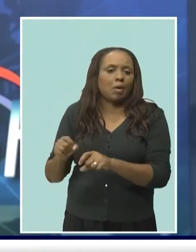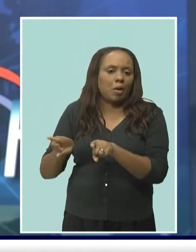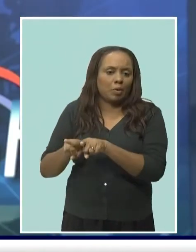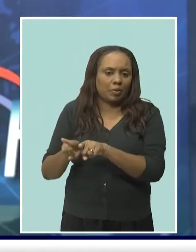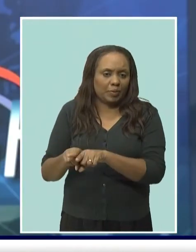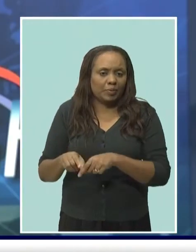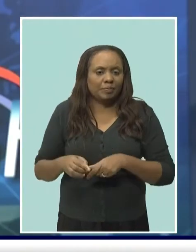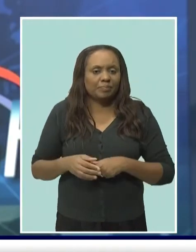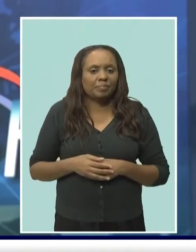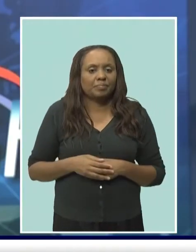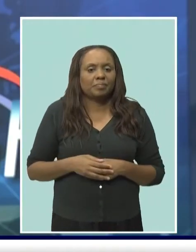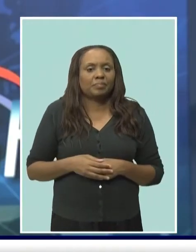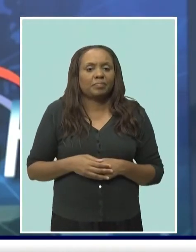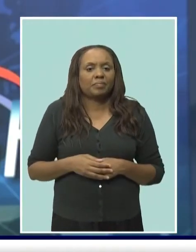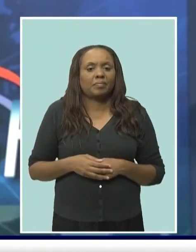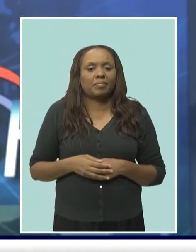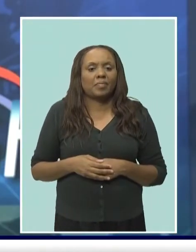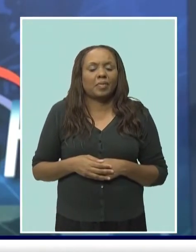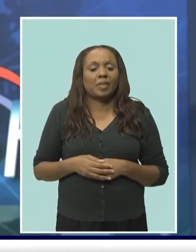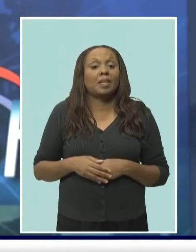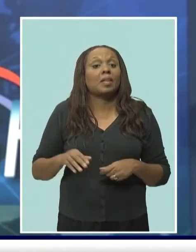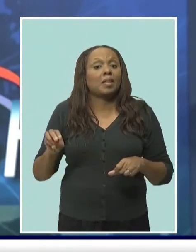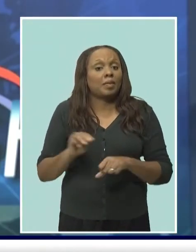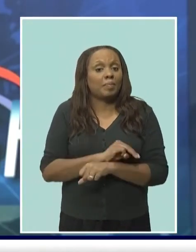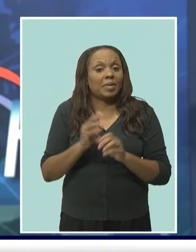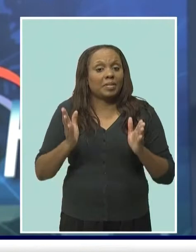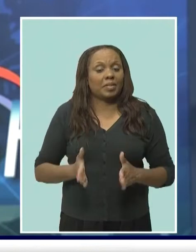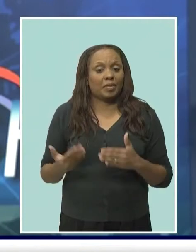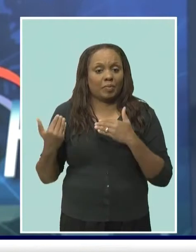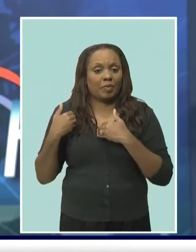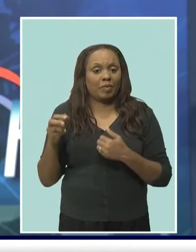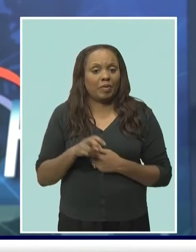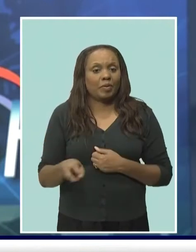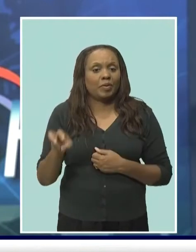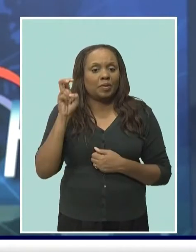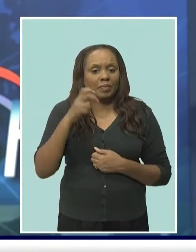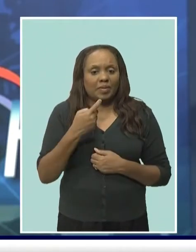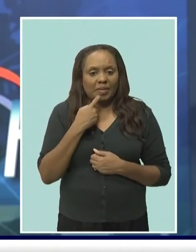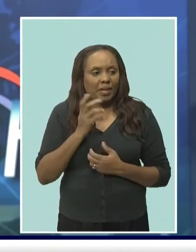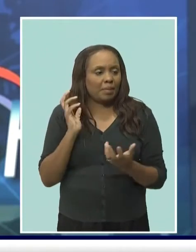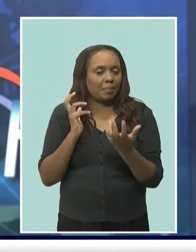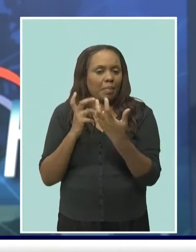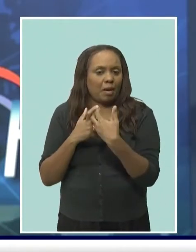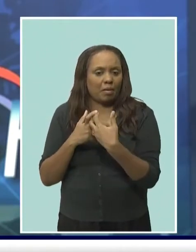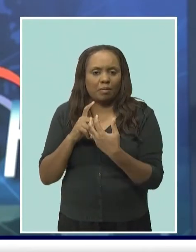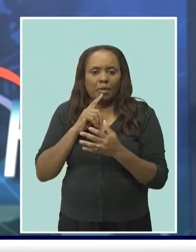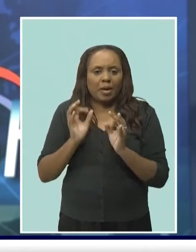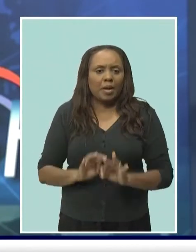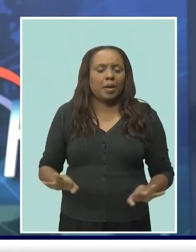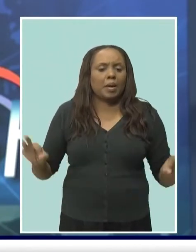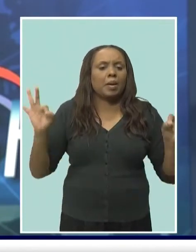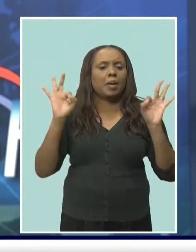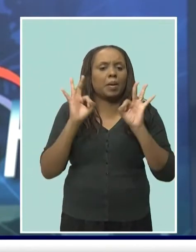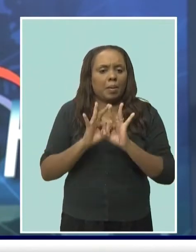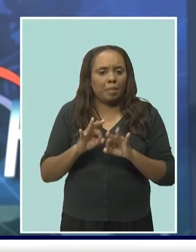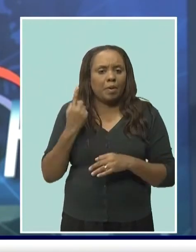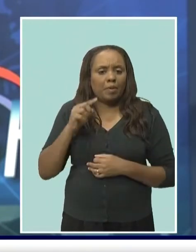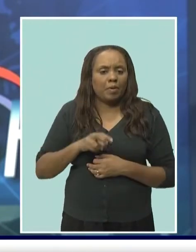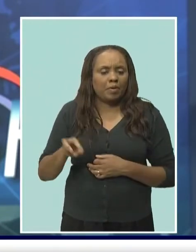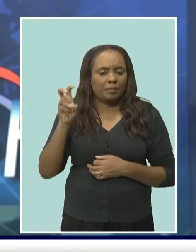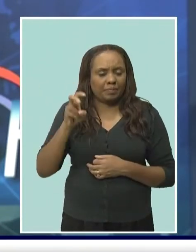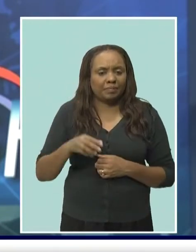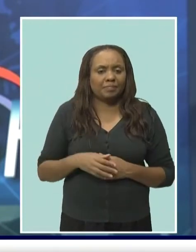Meanwhile, the Minister of Tourism and International Transport, Ian Gooding-Edgell, stressed the partnerships are critical in the tourism